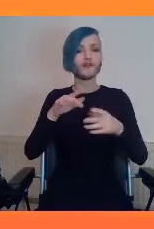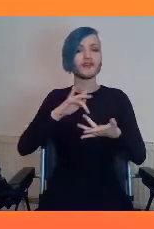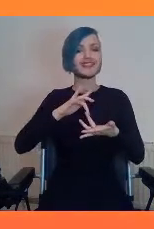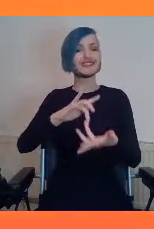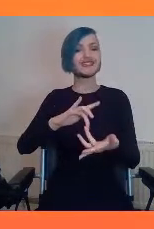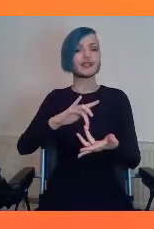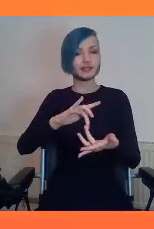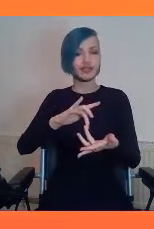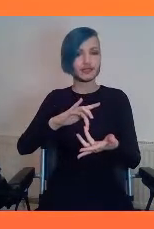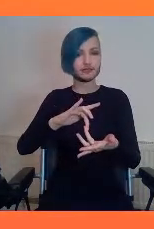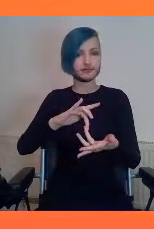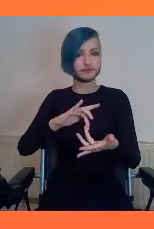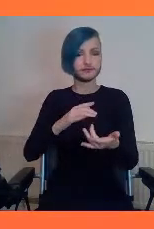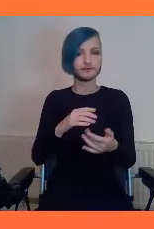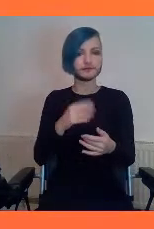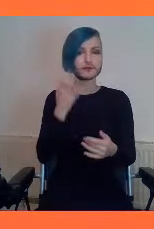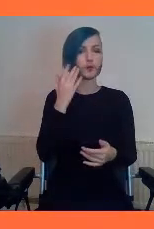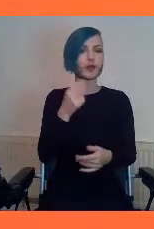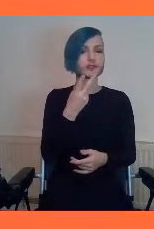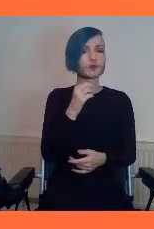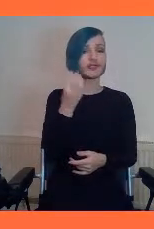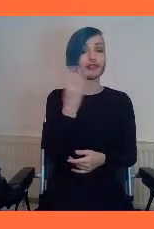2013-2014. And there, for